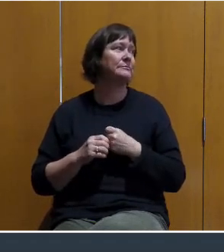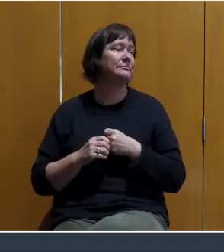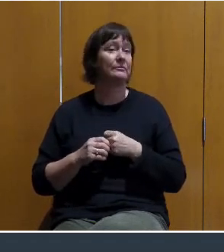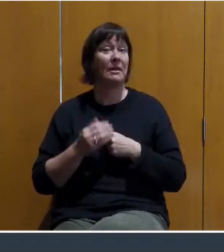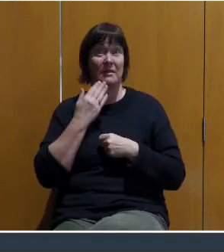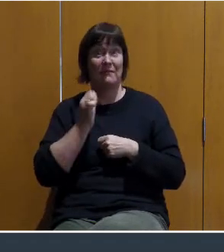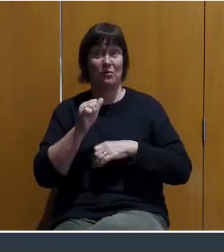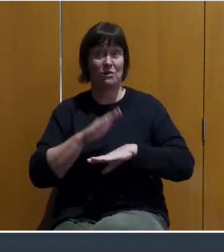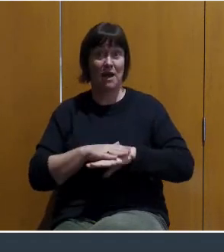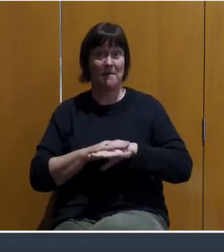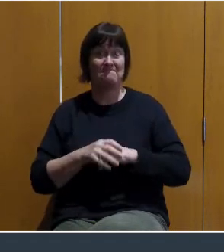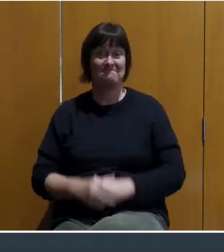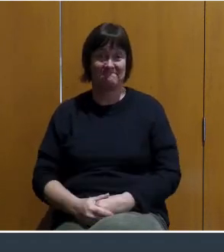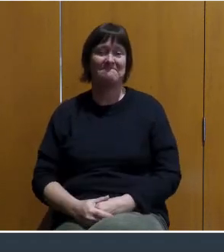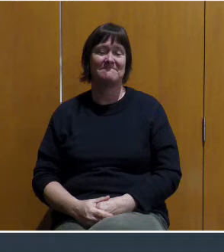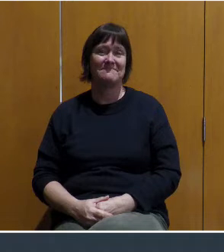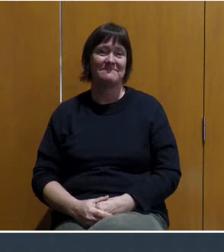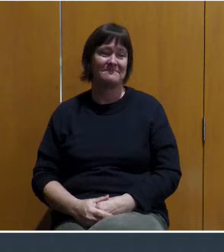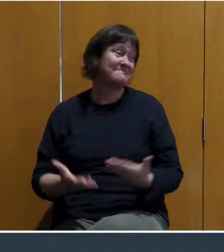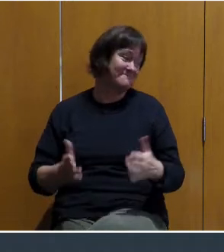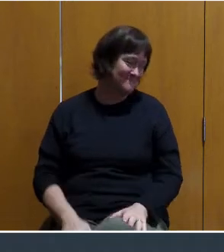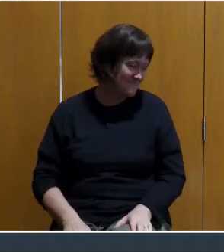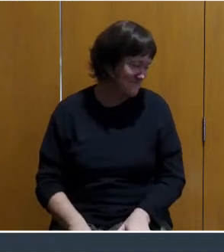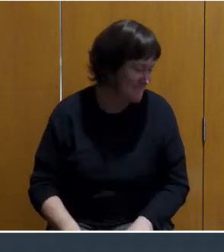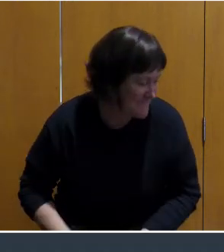Thank you for your time today, Angie and Sue.